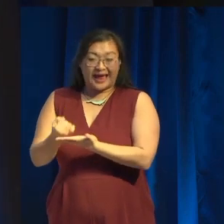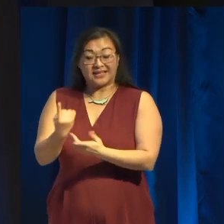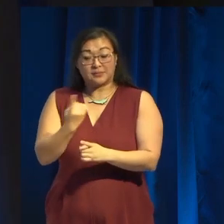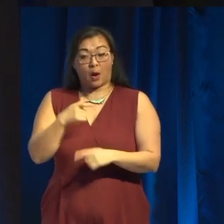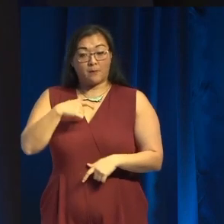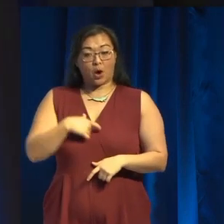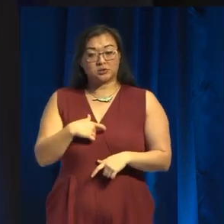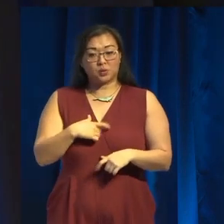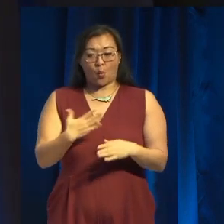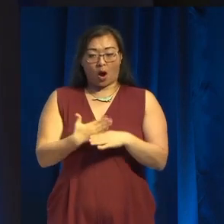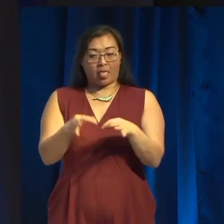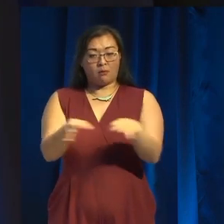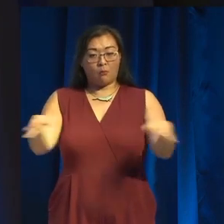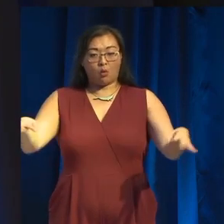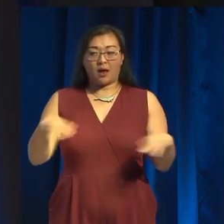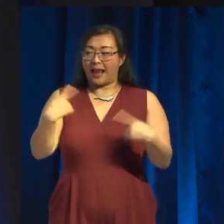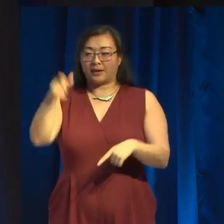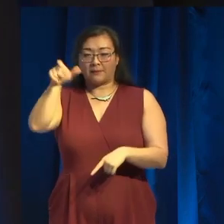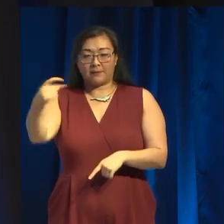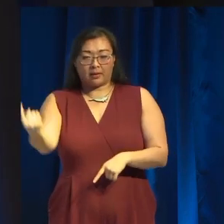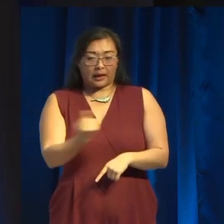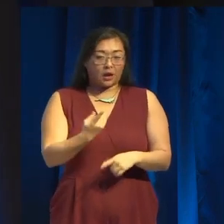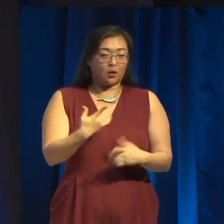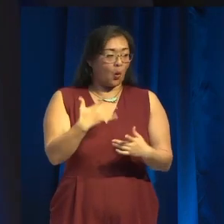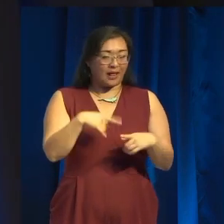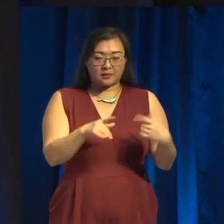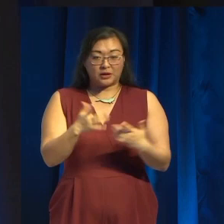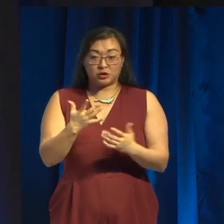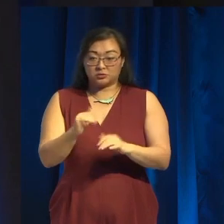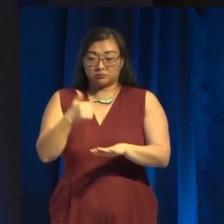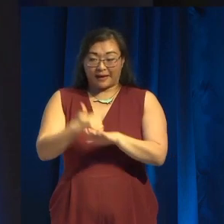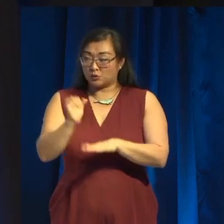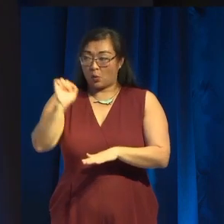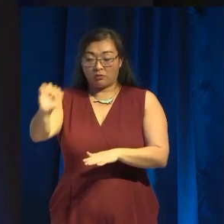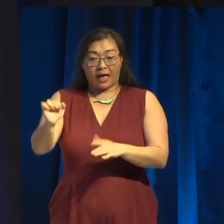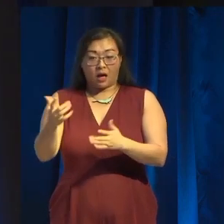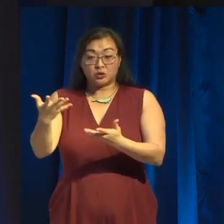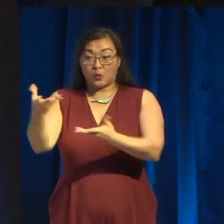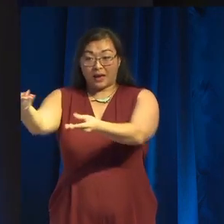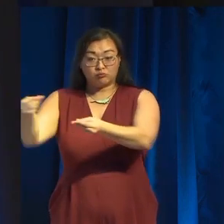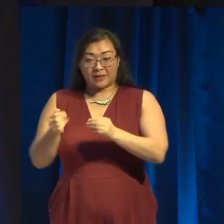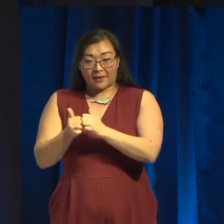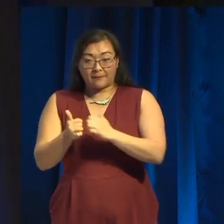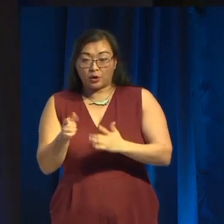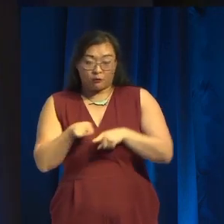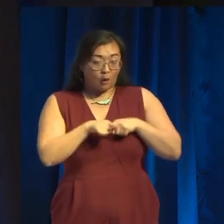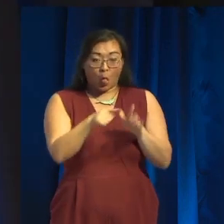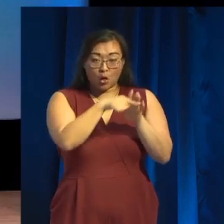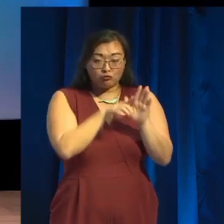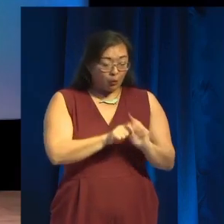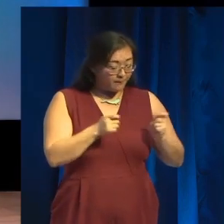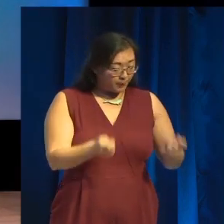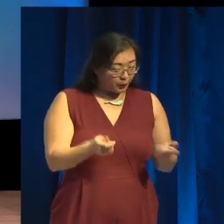or not letting them, depending on the status of their documents. And there's a rule book, and it always changes, and it's actually very engaging despite of how it